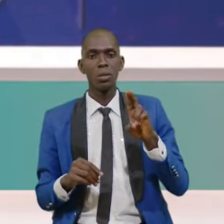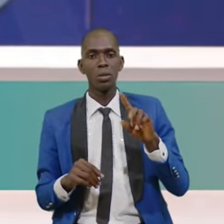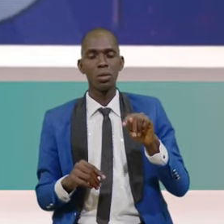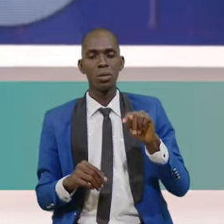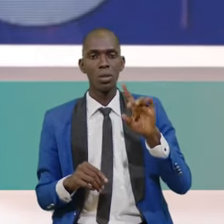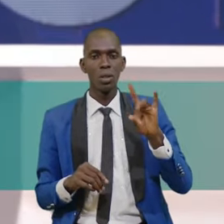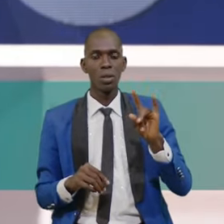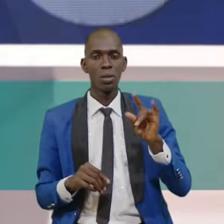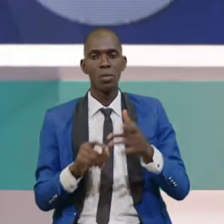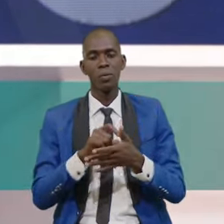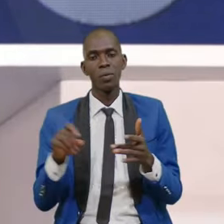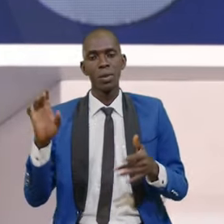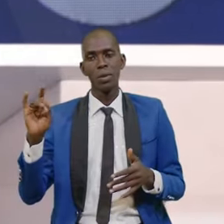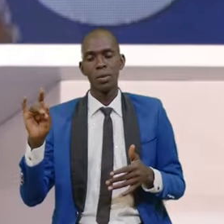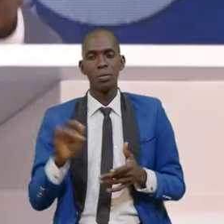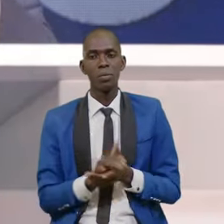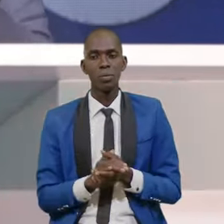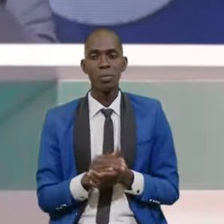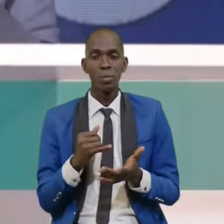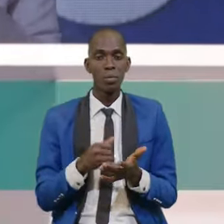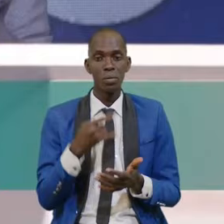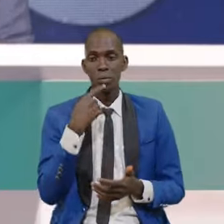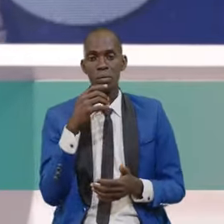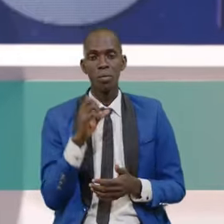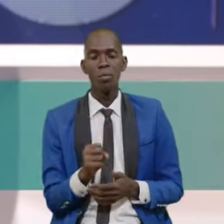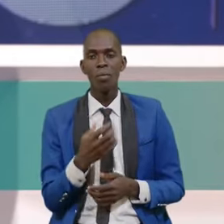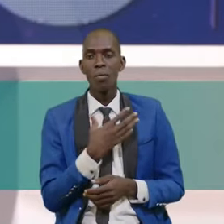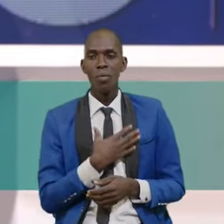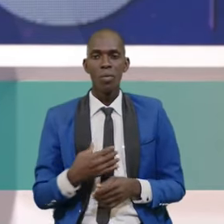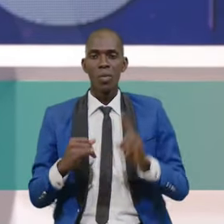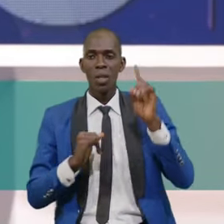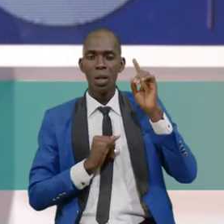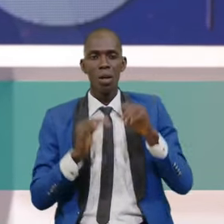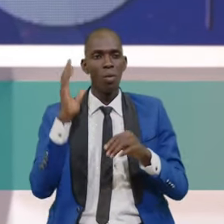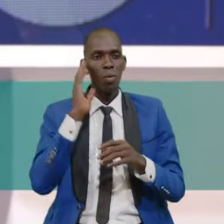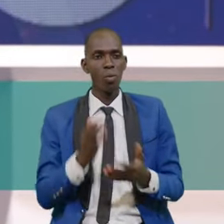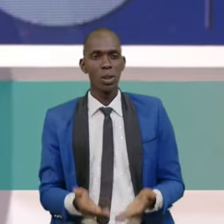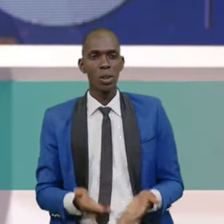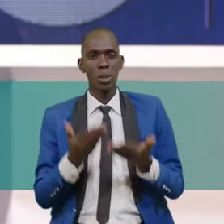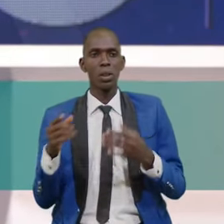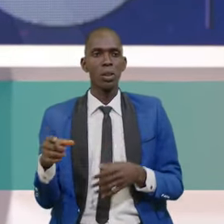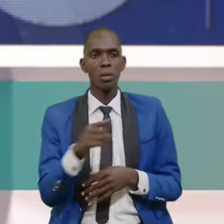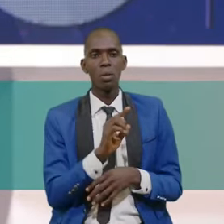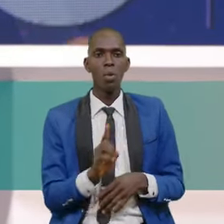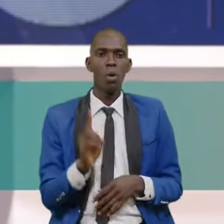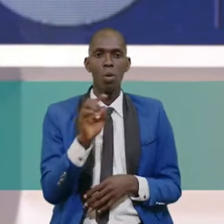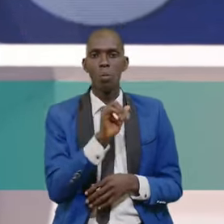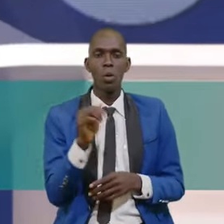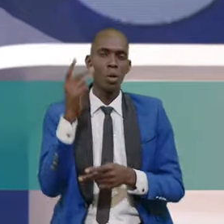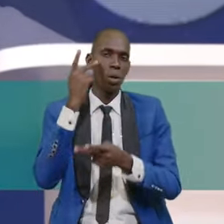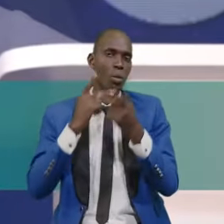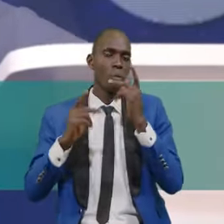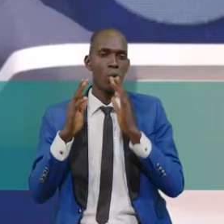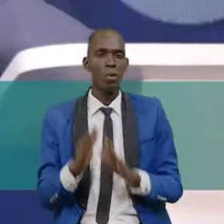verse 18, it says, "And I will raise them up a prophet," capital P, "from among